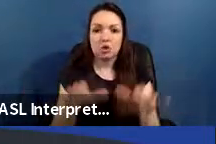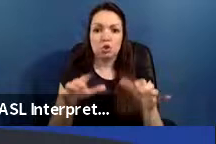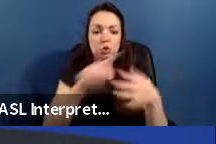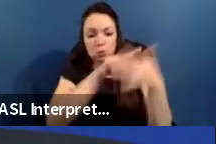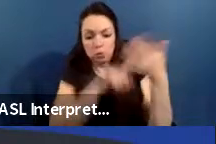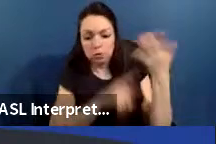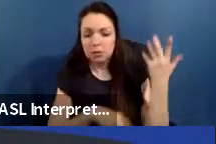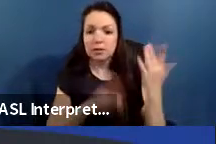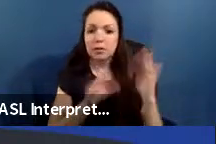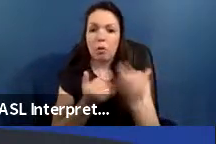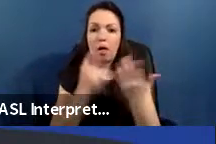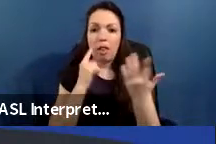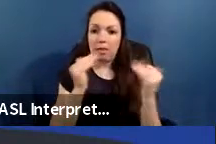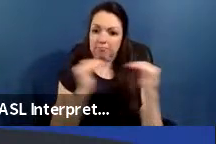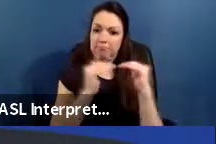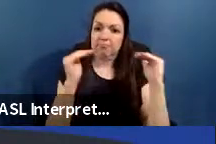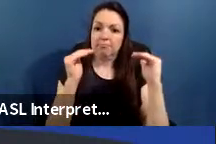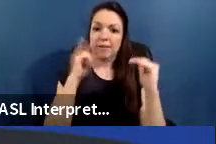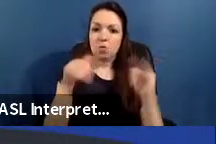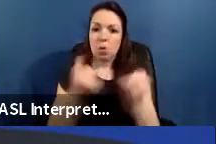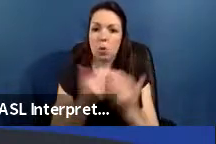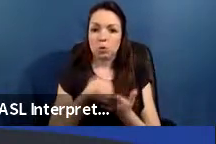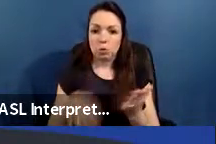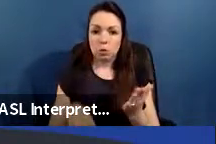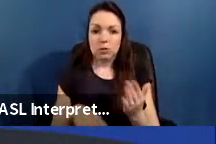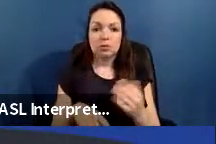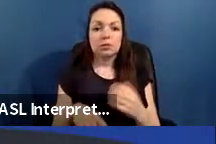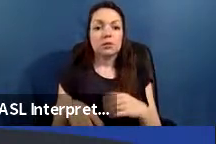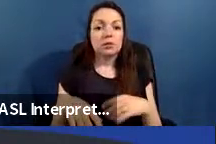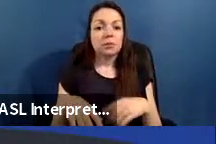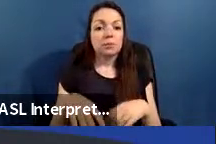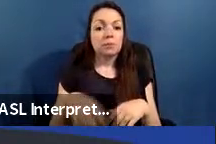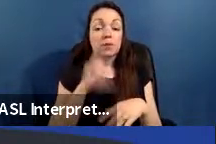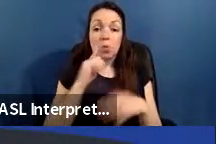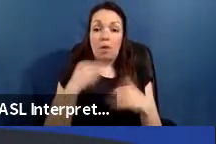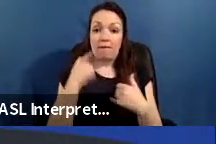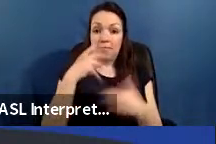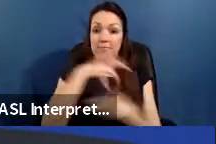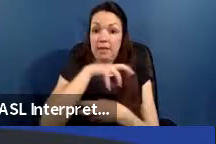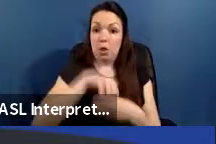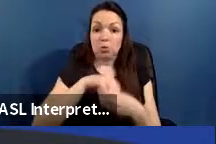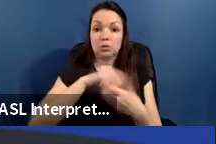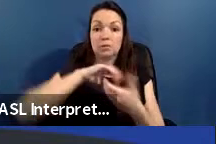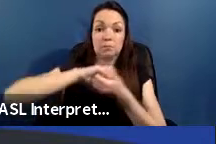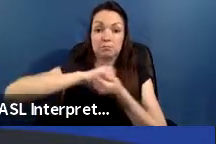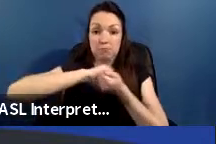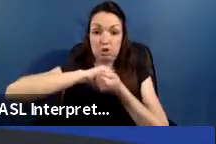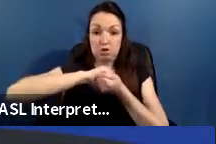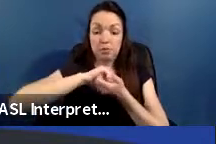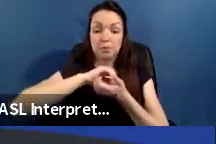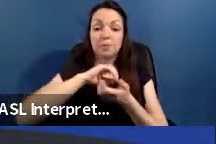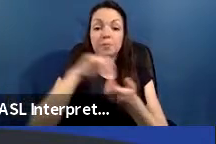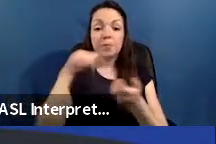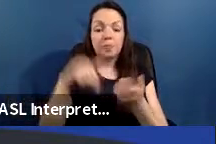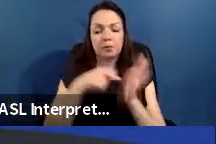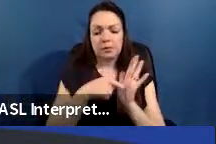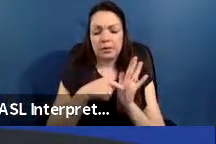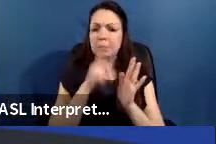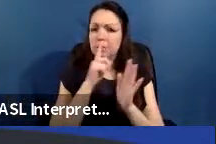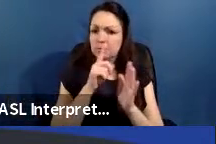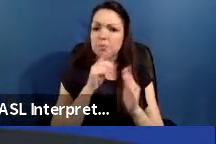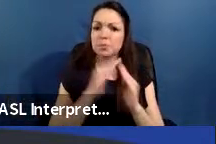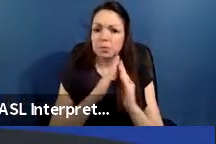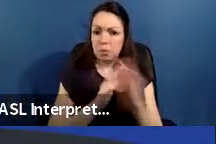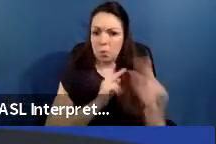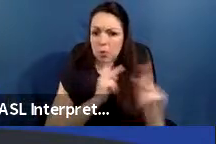right things and address our mindsets, liberatory thinking, inclusive partnerships. This is an example of that, of really engaging community folks and